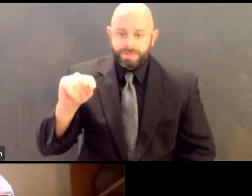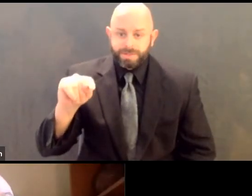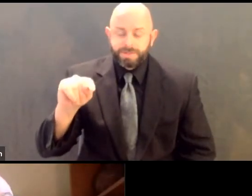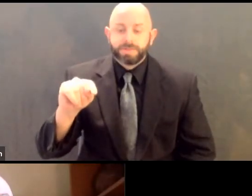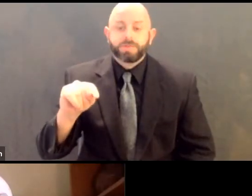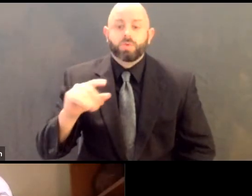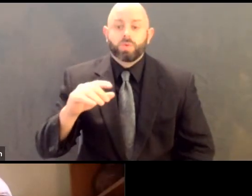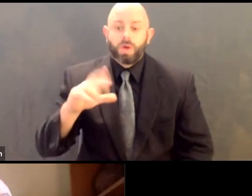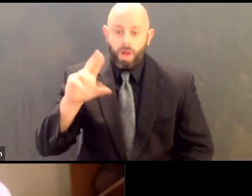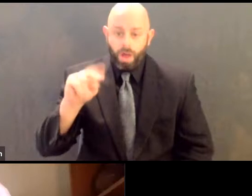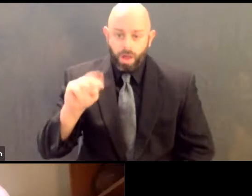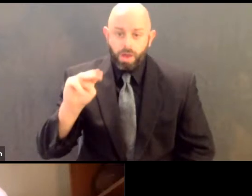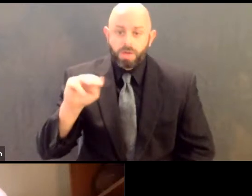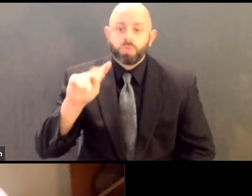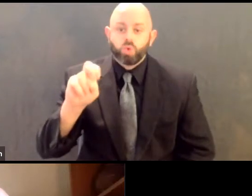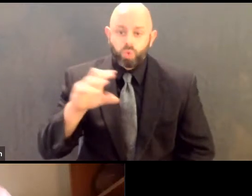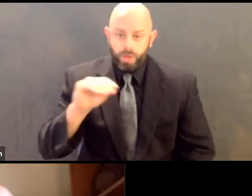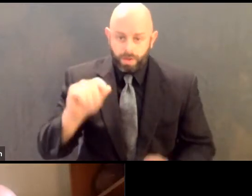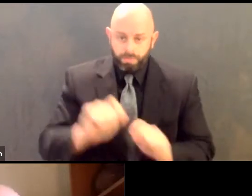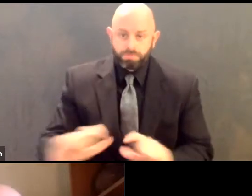video for us so we can see everybody.